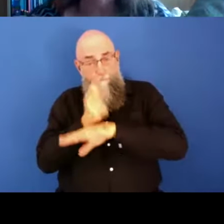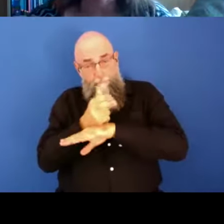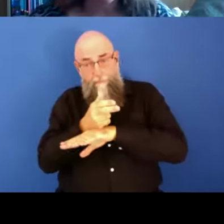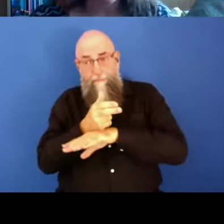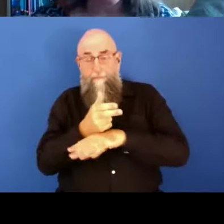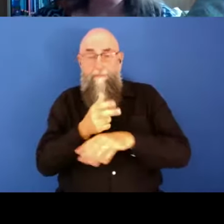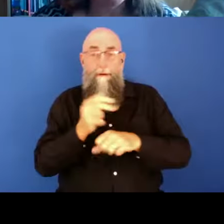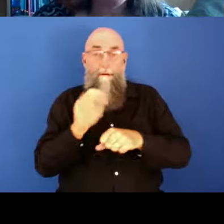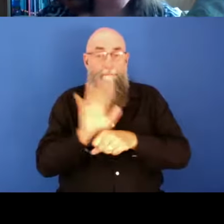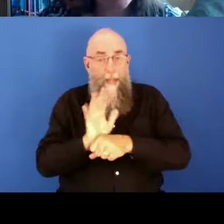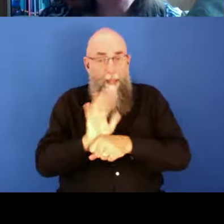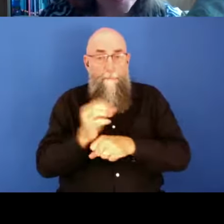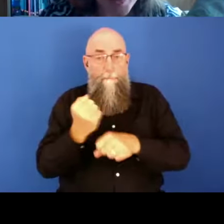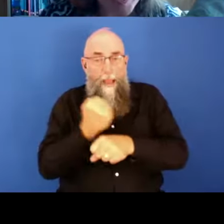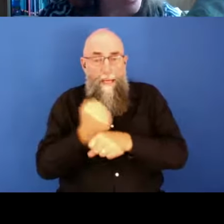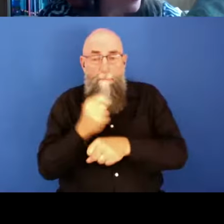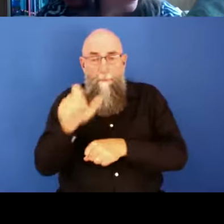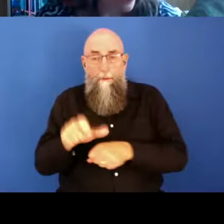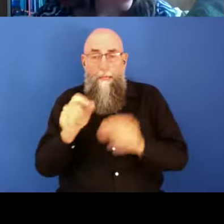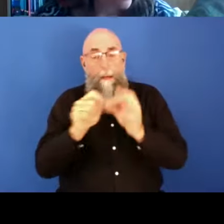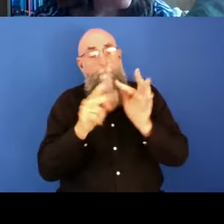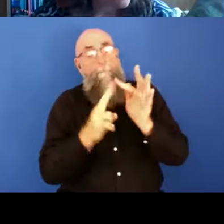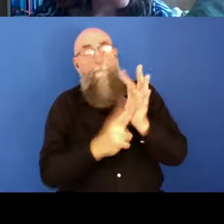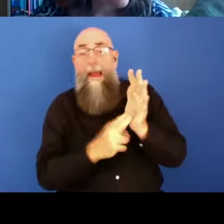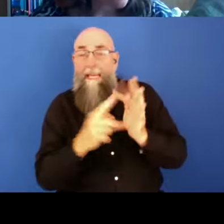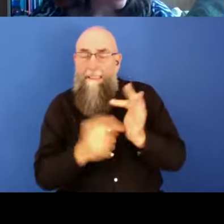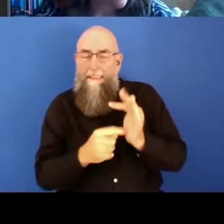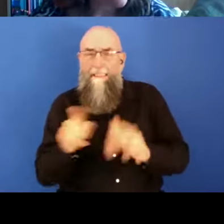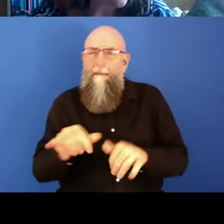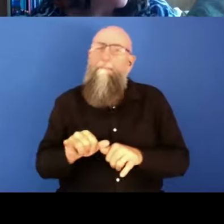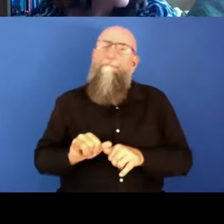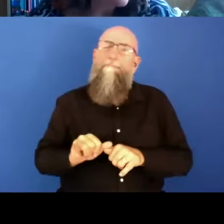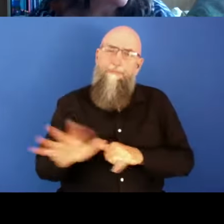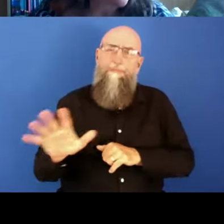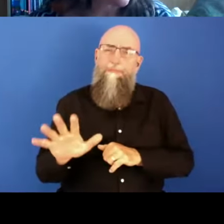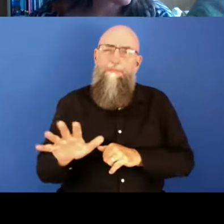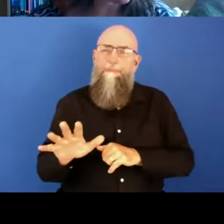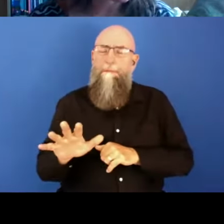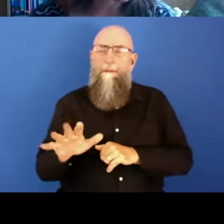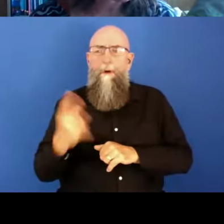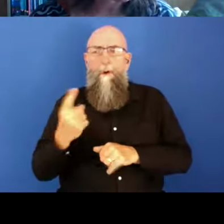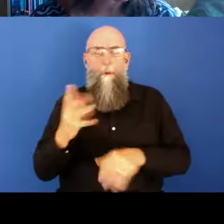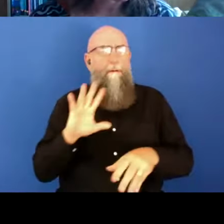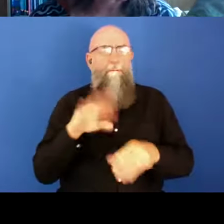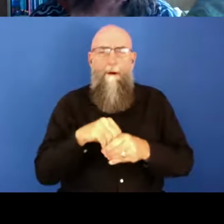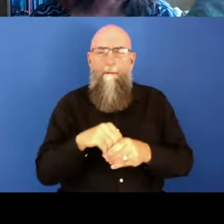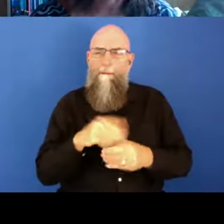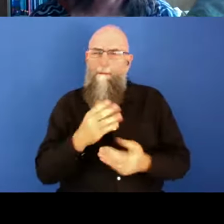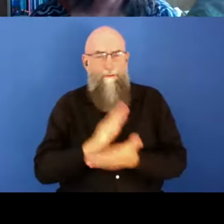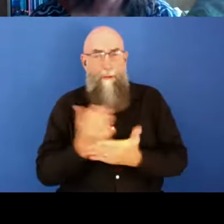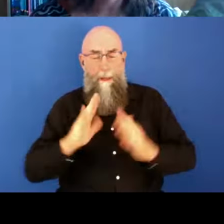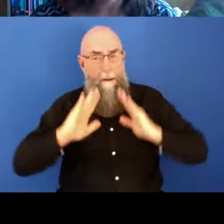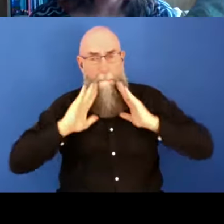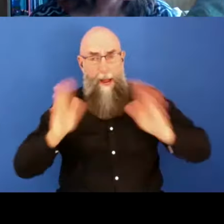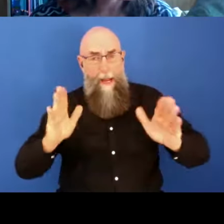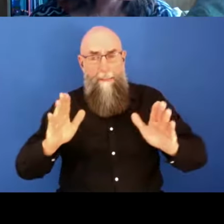to the um to the party um they you know they were just amazed and it was a really um